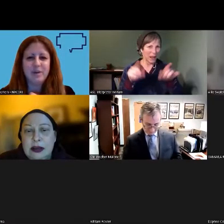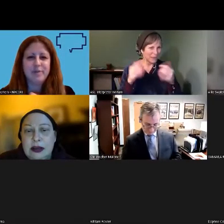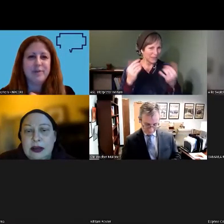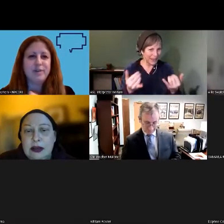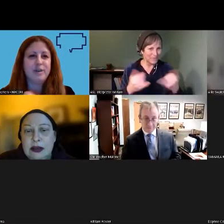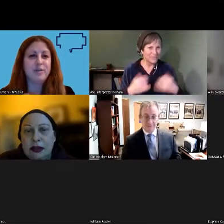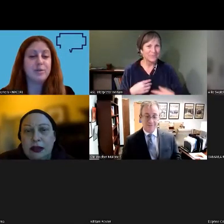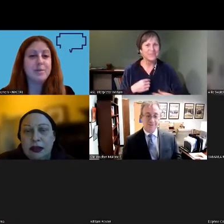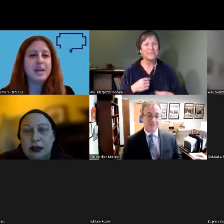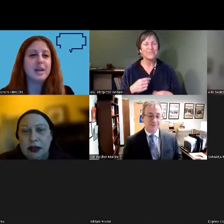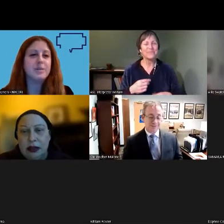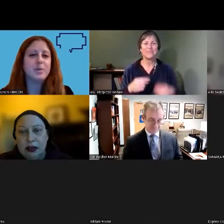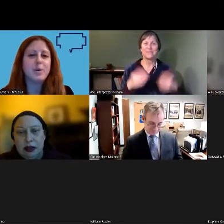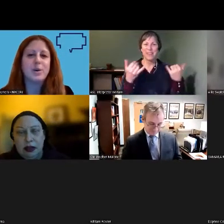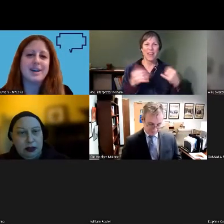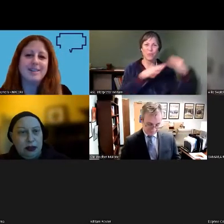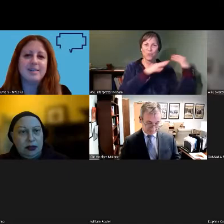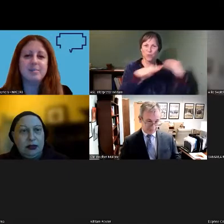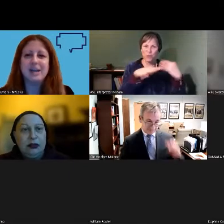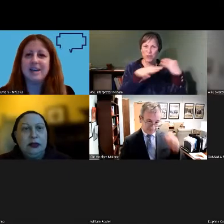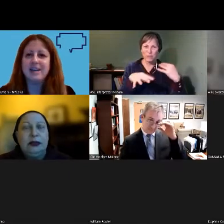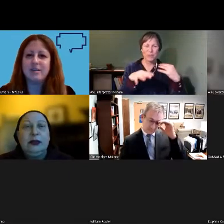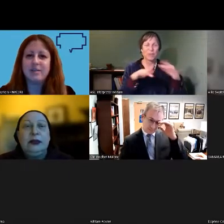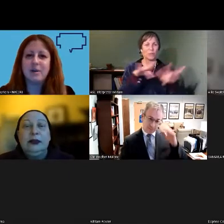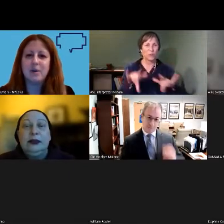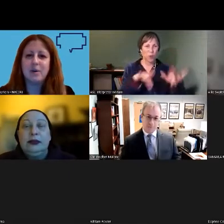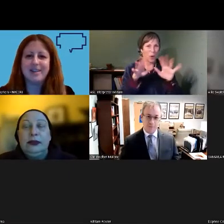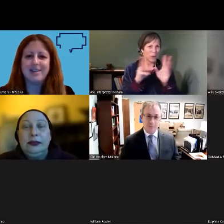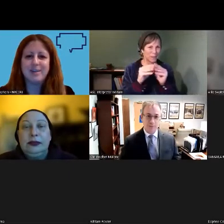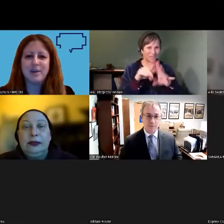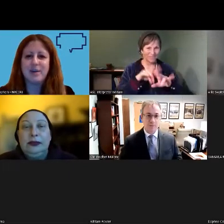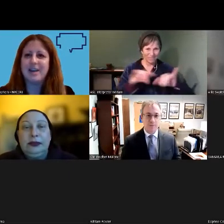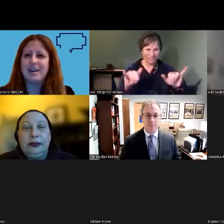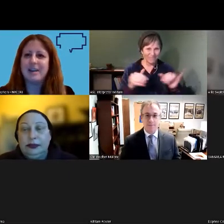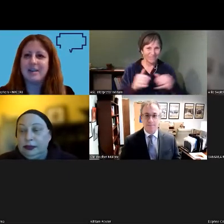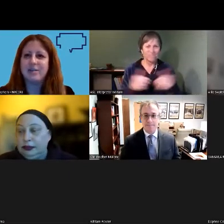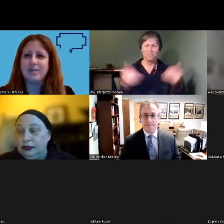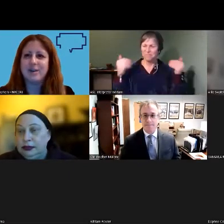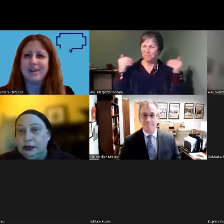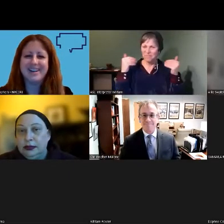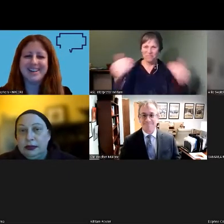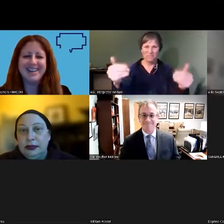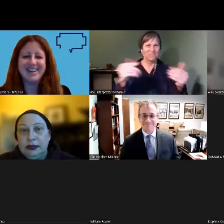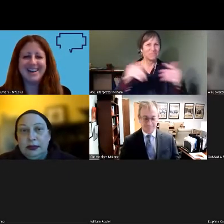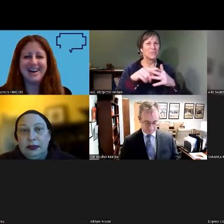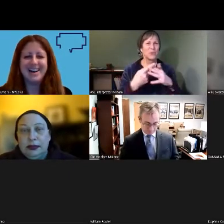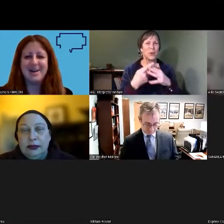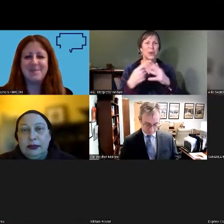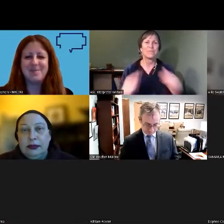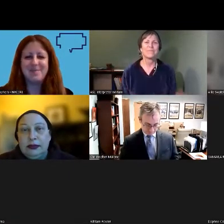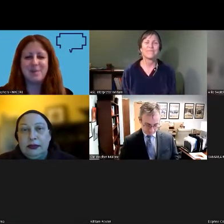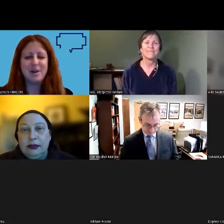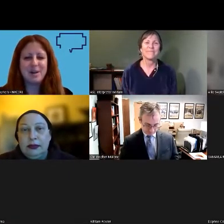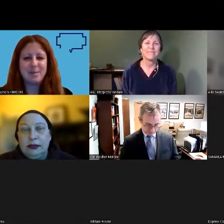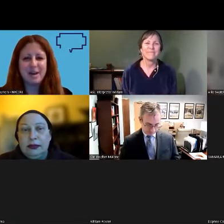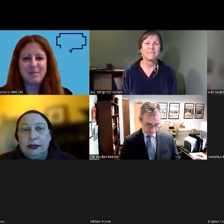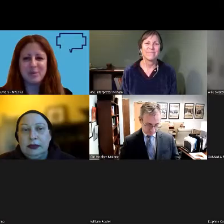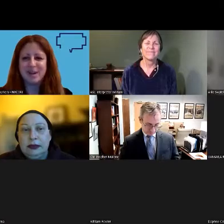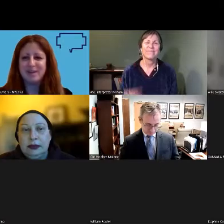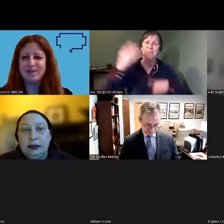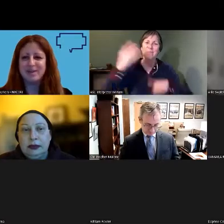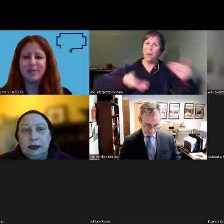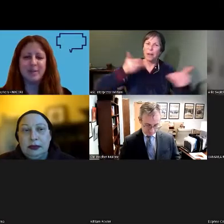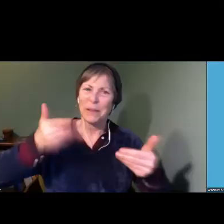We are officially streaming and recording this meeting so let's go ahead and get started. Welcome